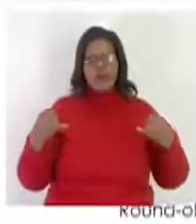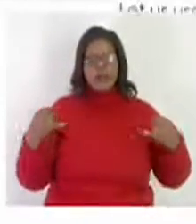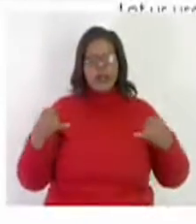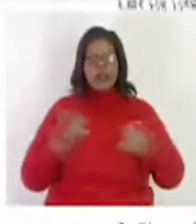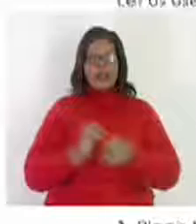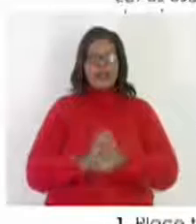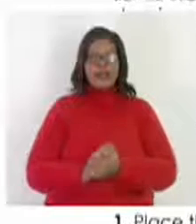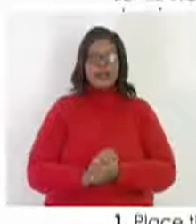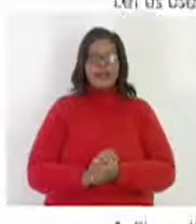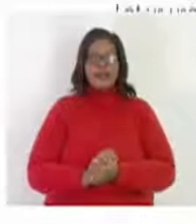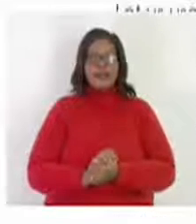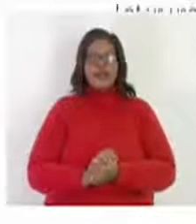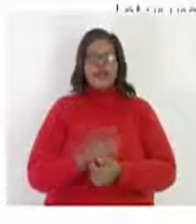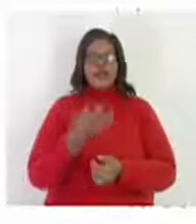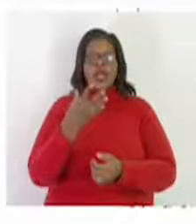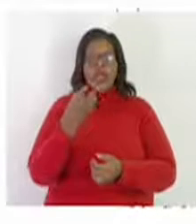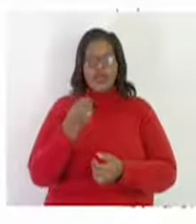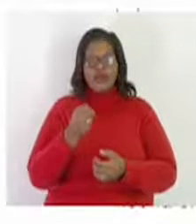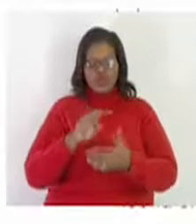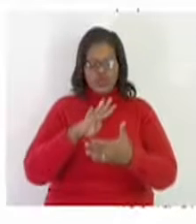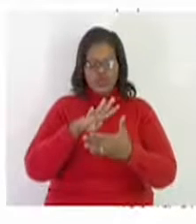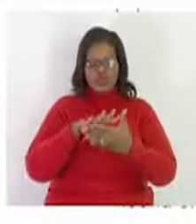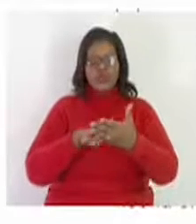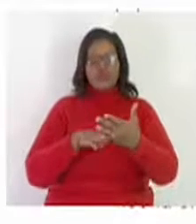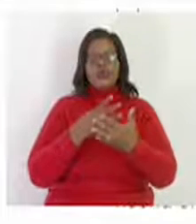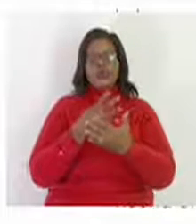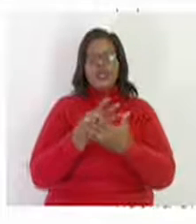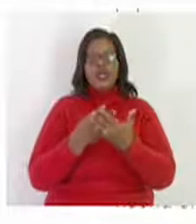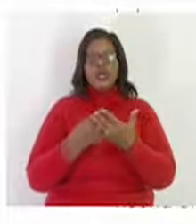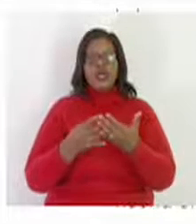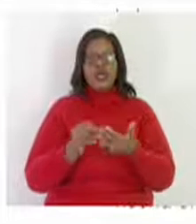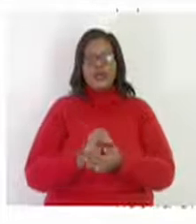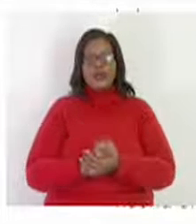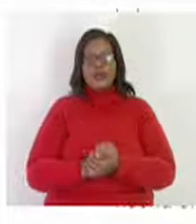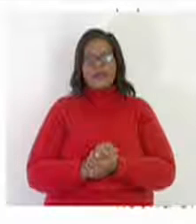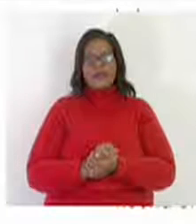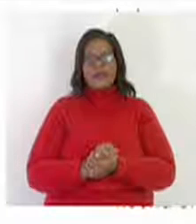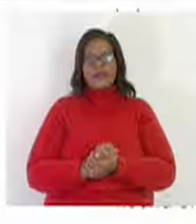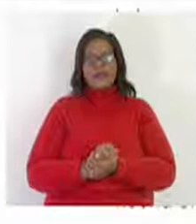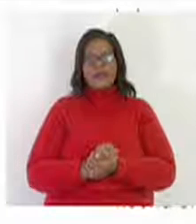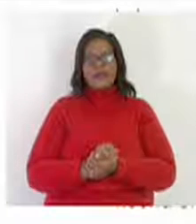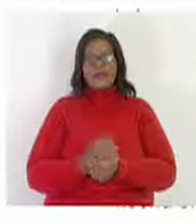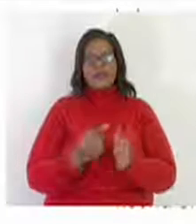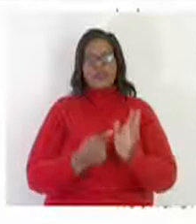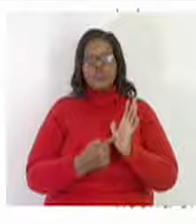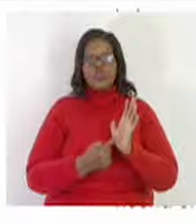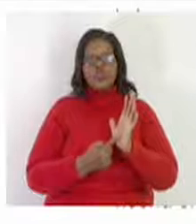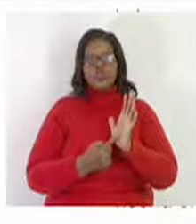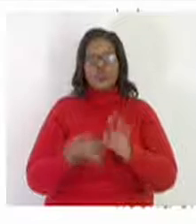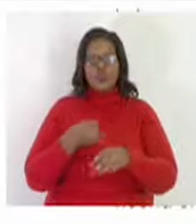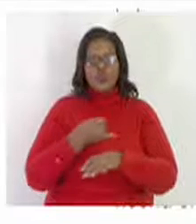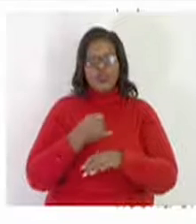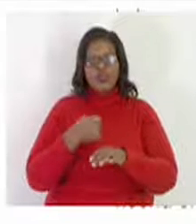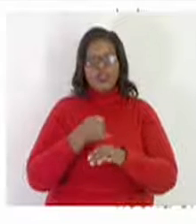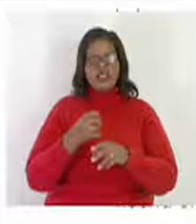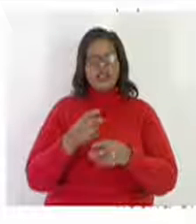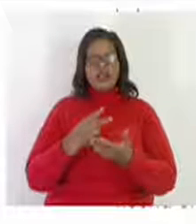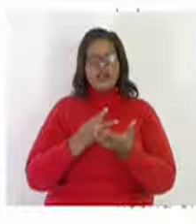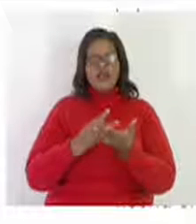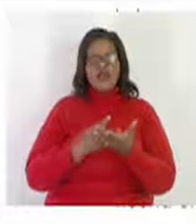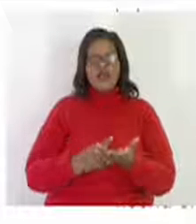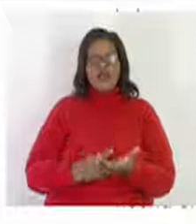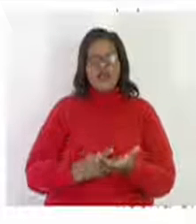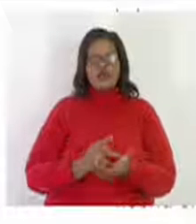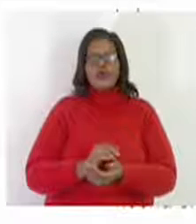a chart or a diagram here which indicates the place values and